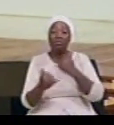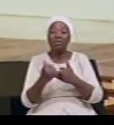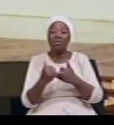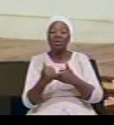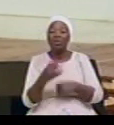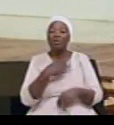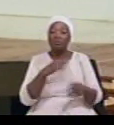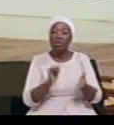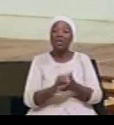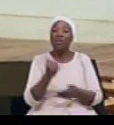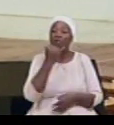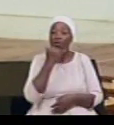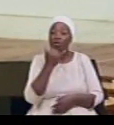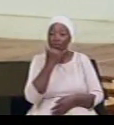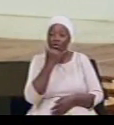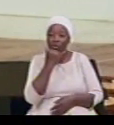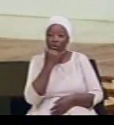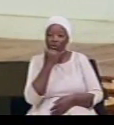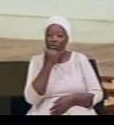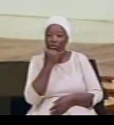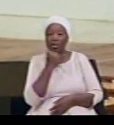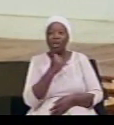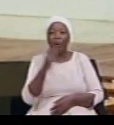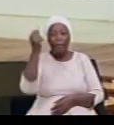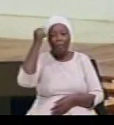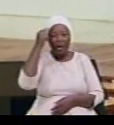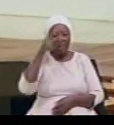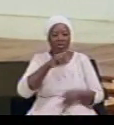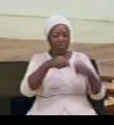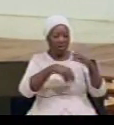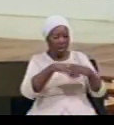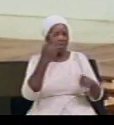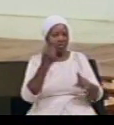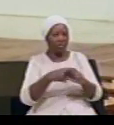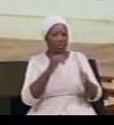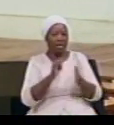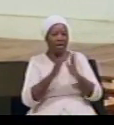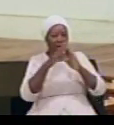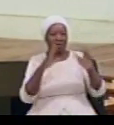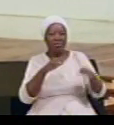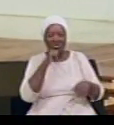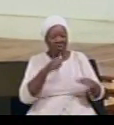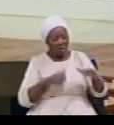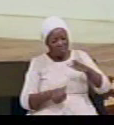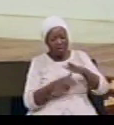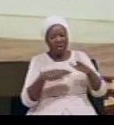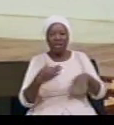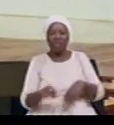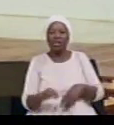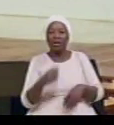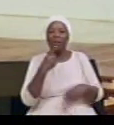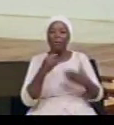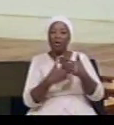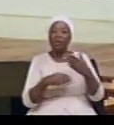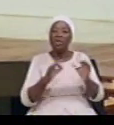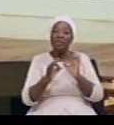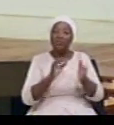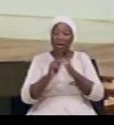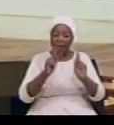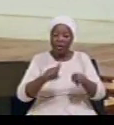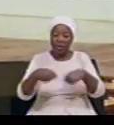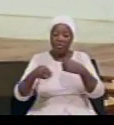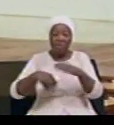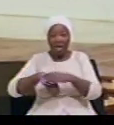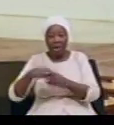out of that house and is not under the blood. If he goes out, he'll